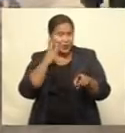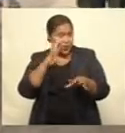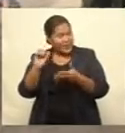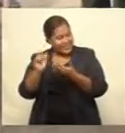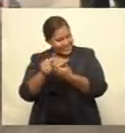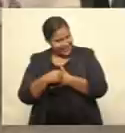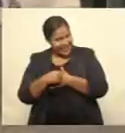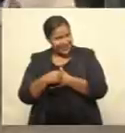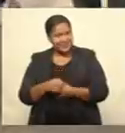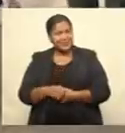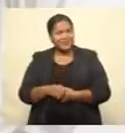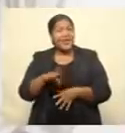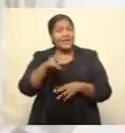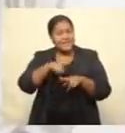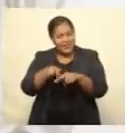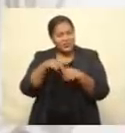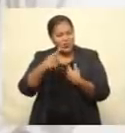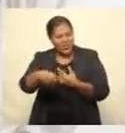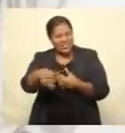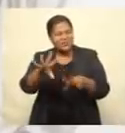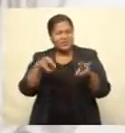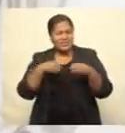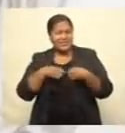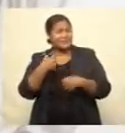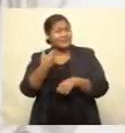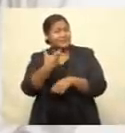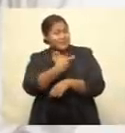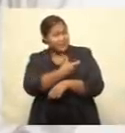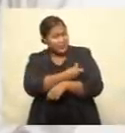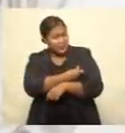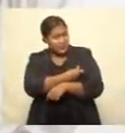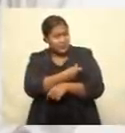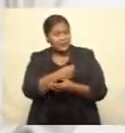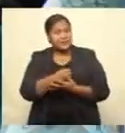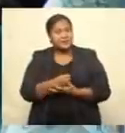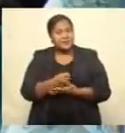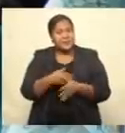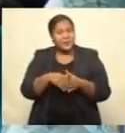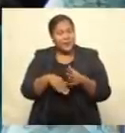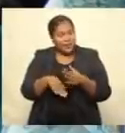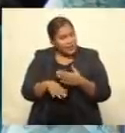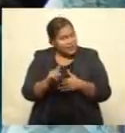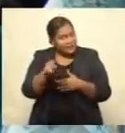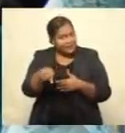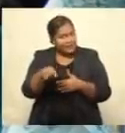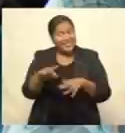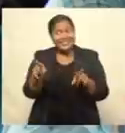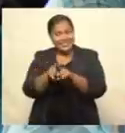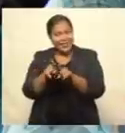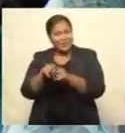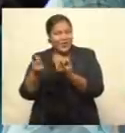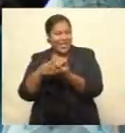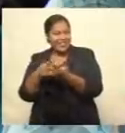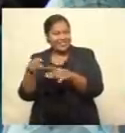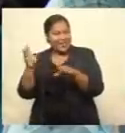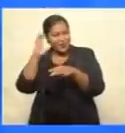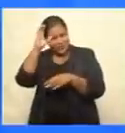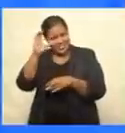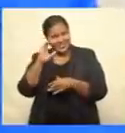do so. Fiji will continue to receive the COVID-19 vaccines in batches similar to other countries.